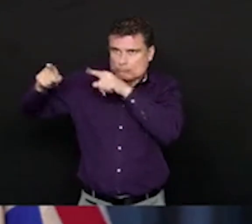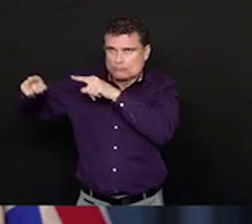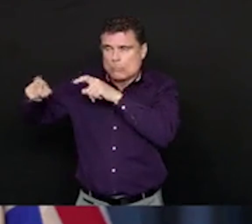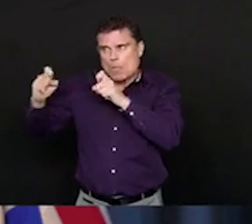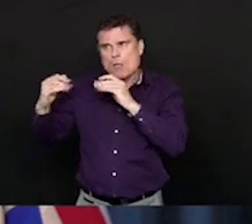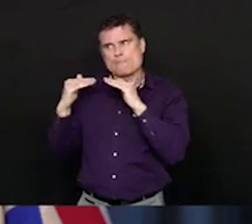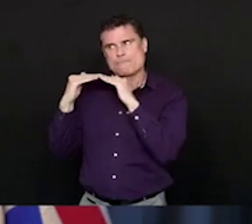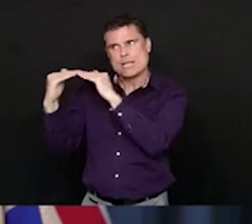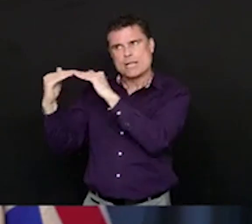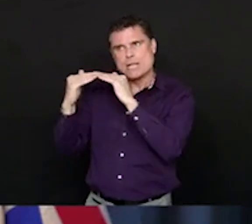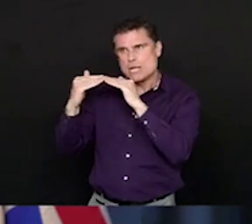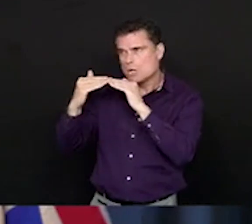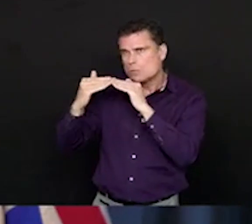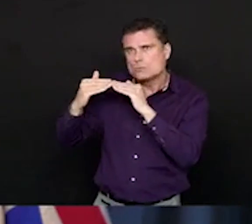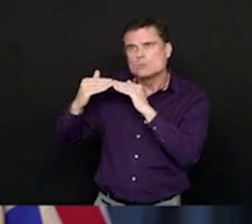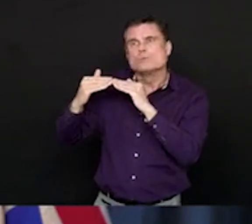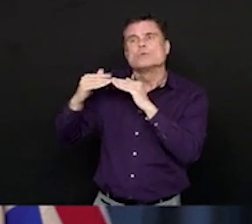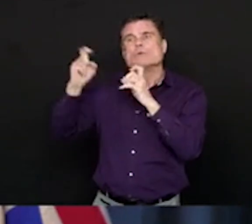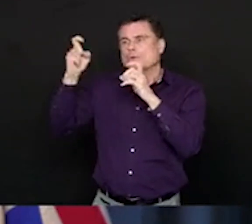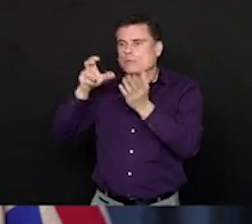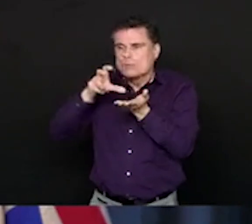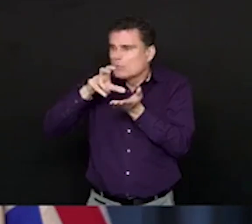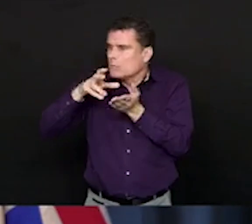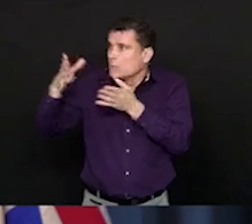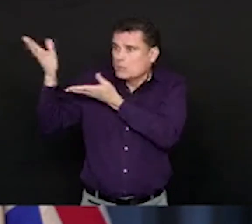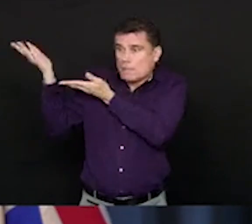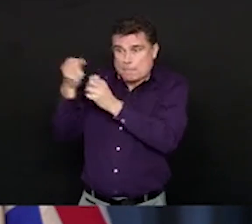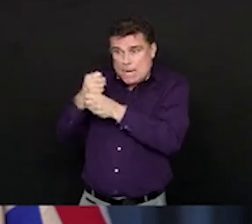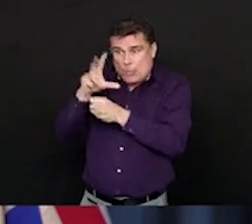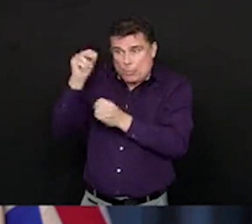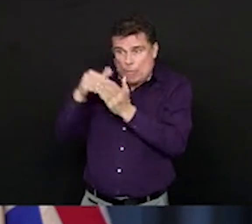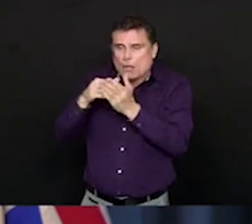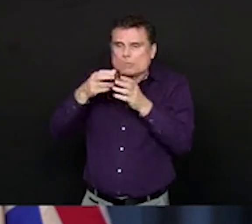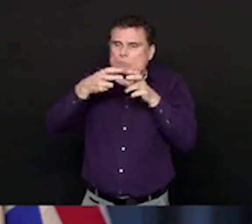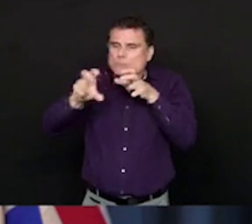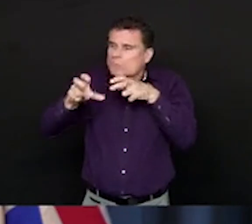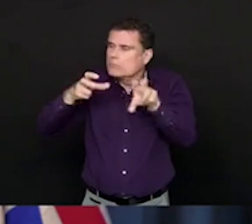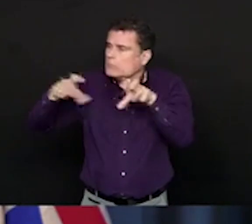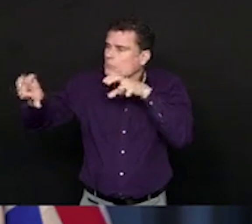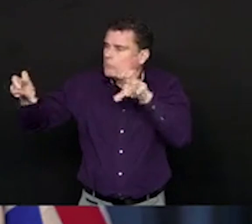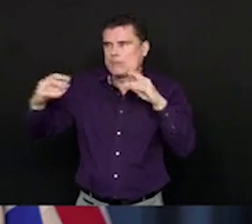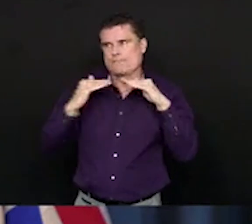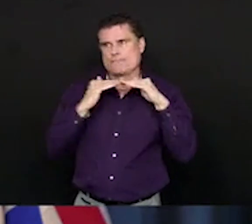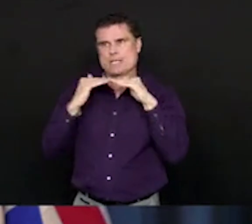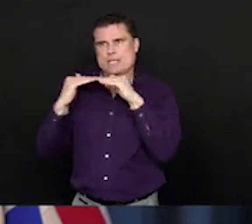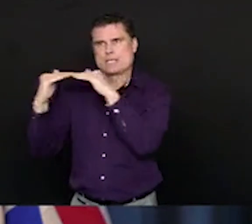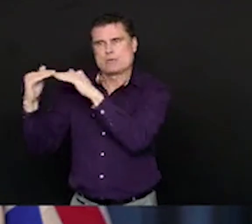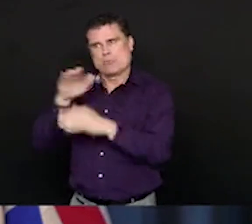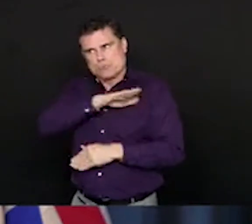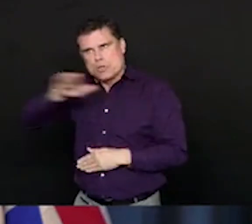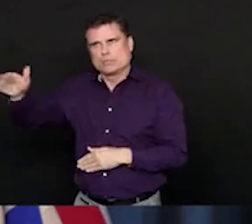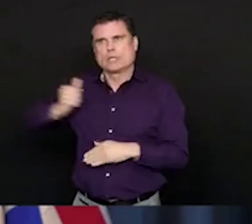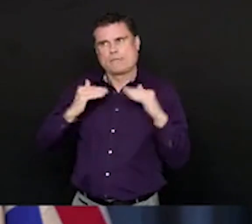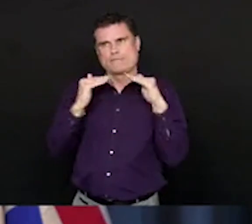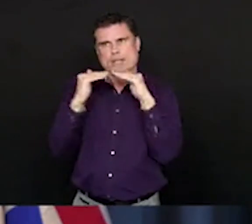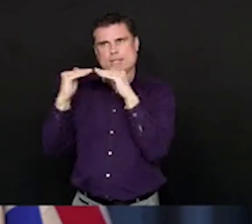that. Obviously, our concern right now is making sure that the areas of the country that are having the most